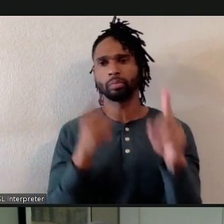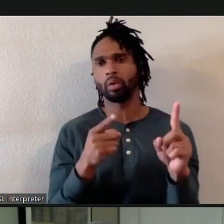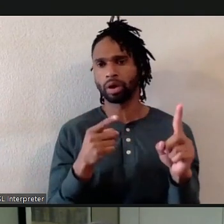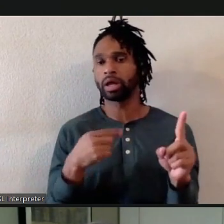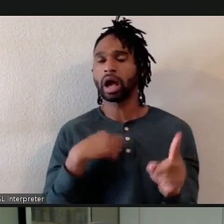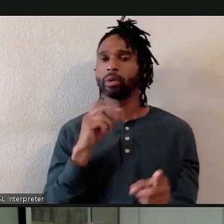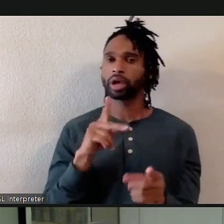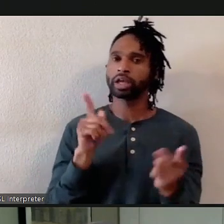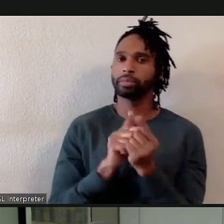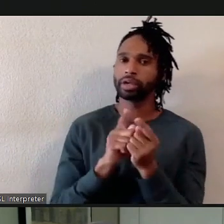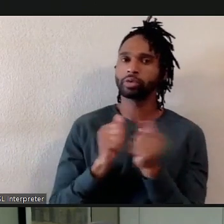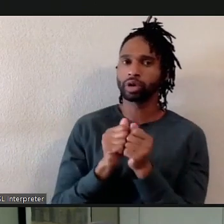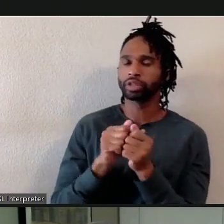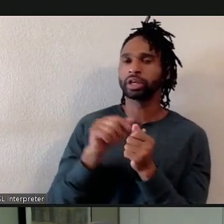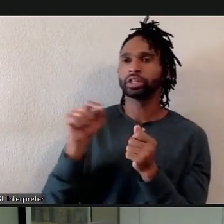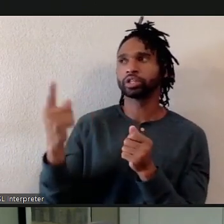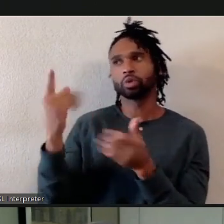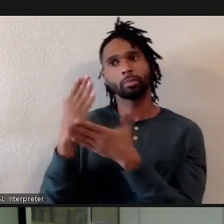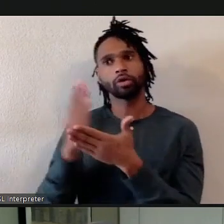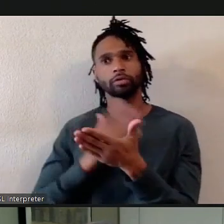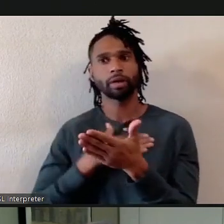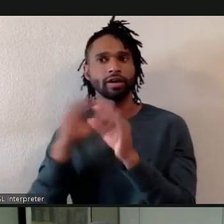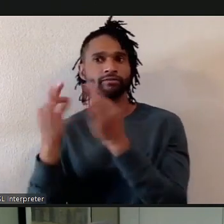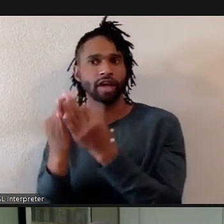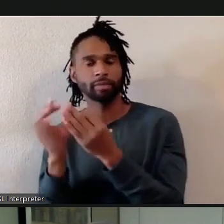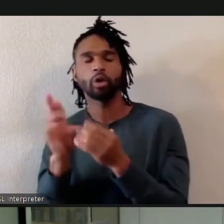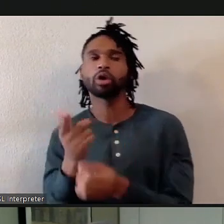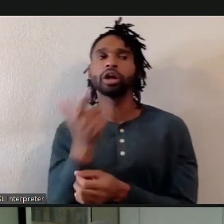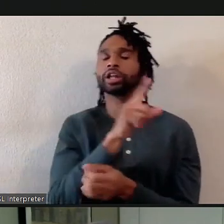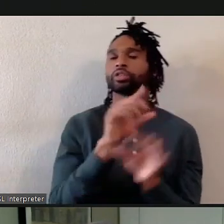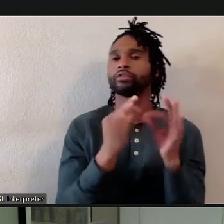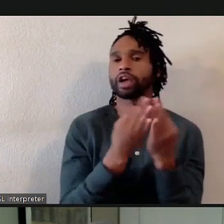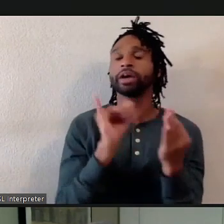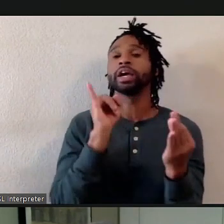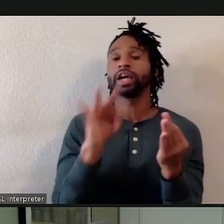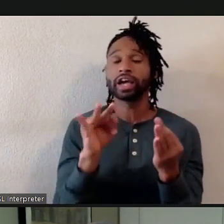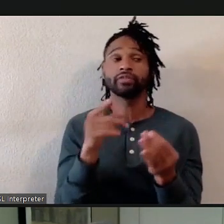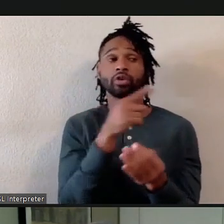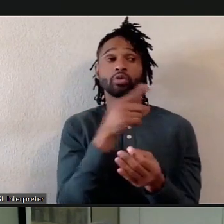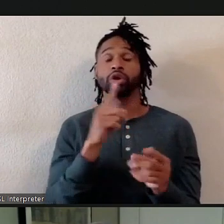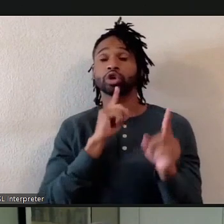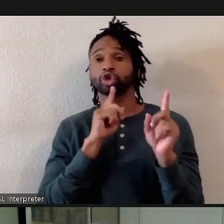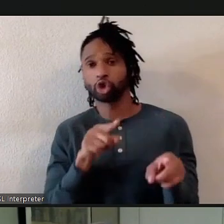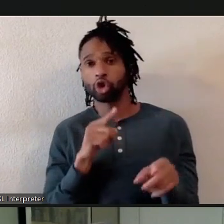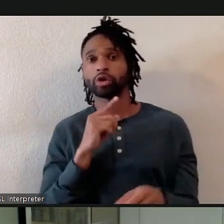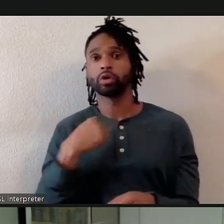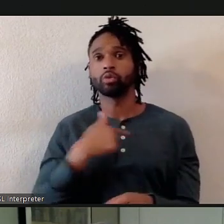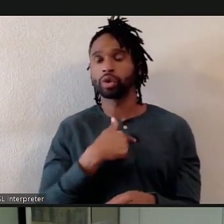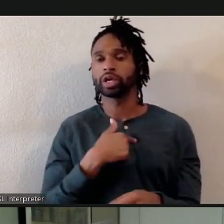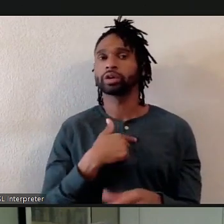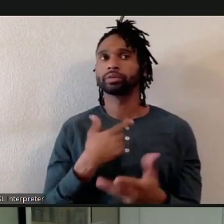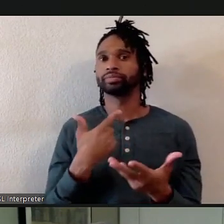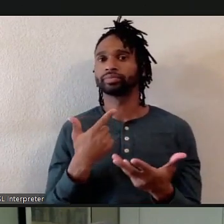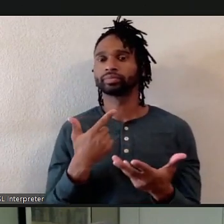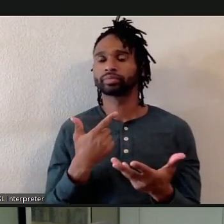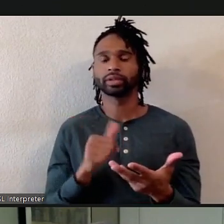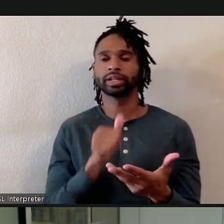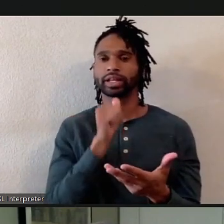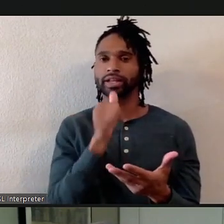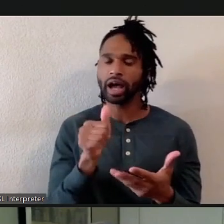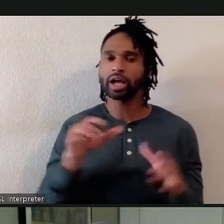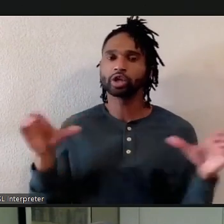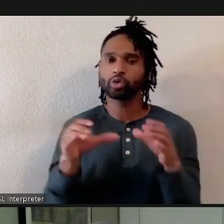with this part of my family or another family if we both assure ourselves that we are not doing a lot